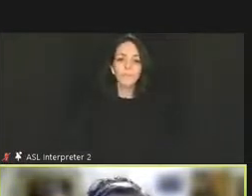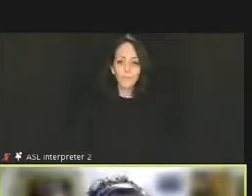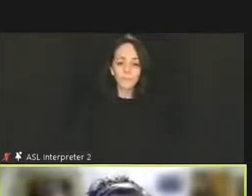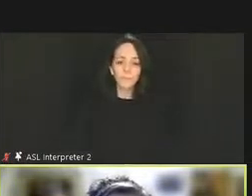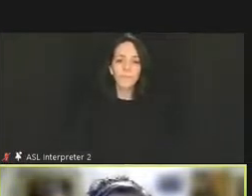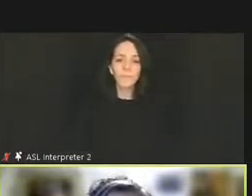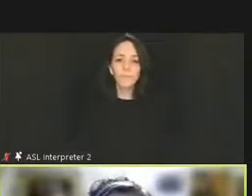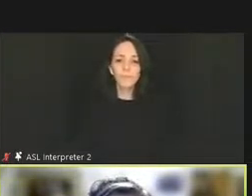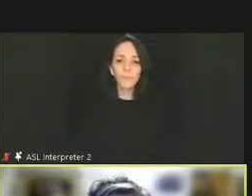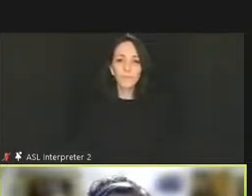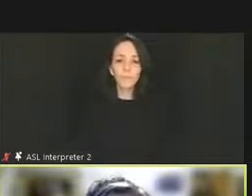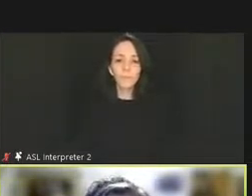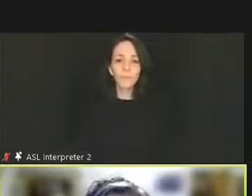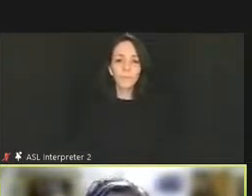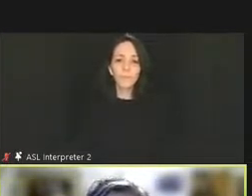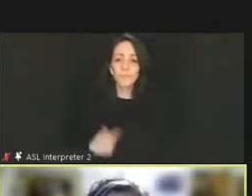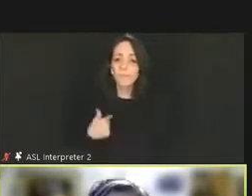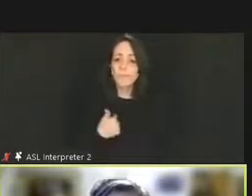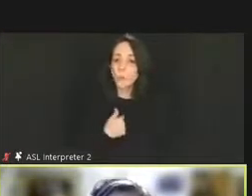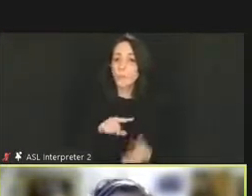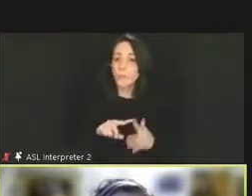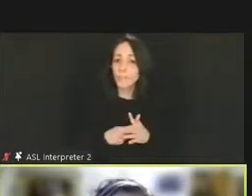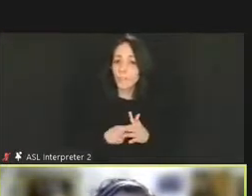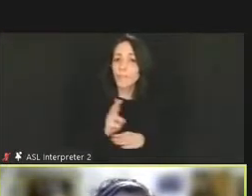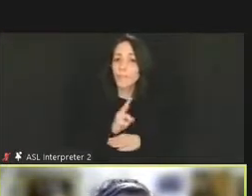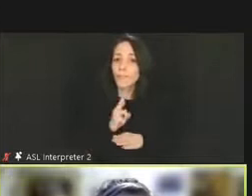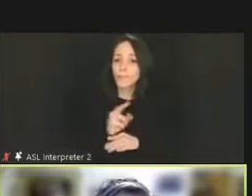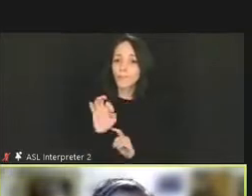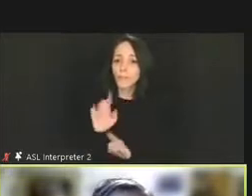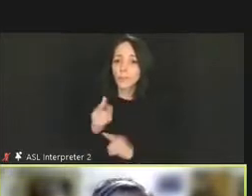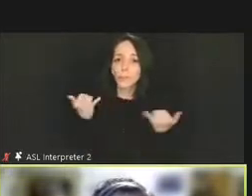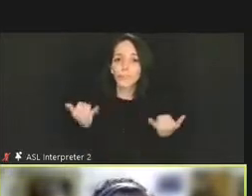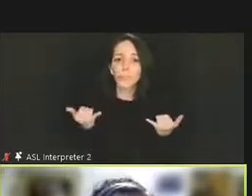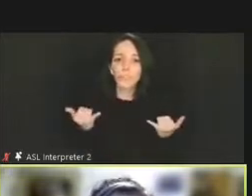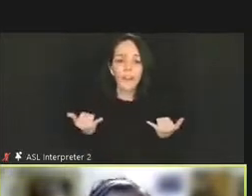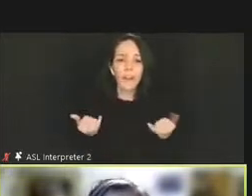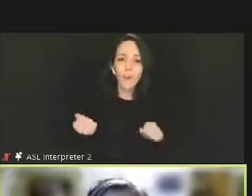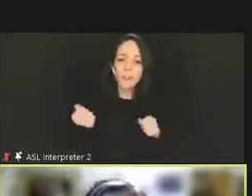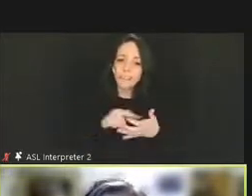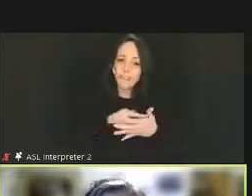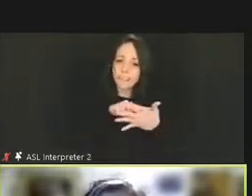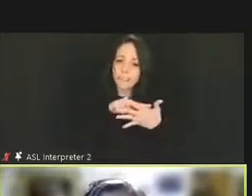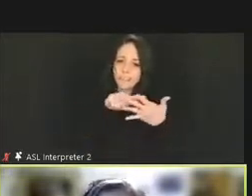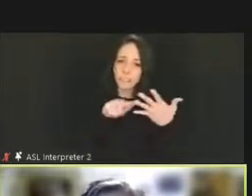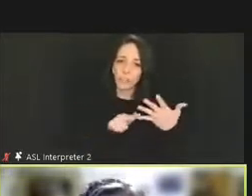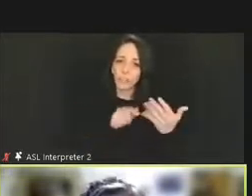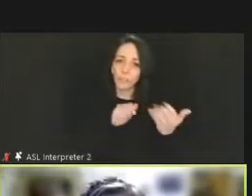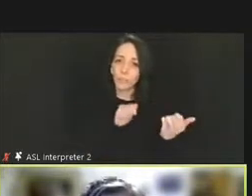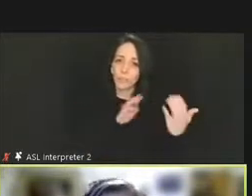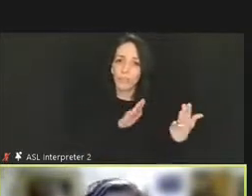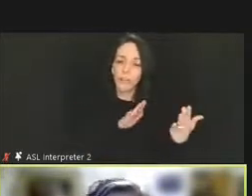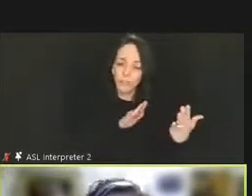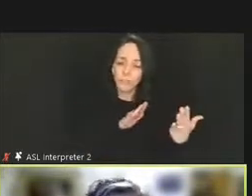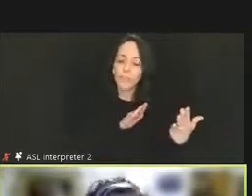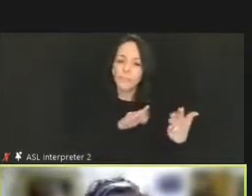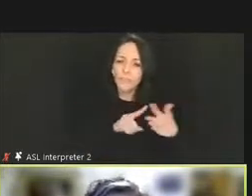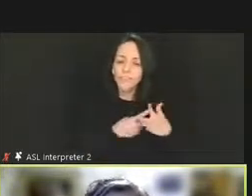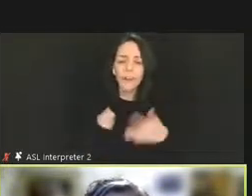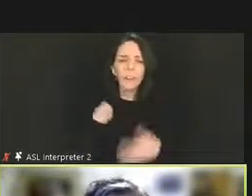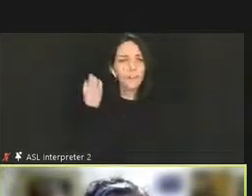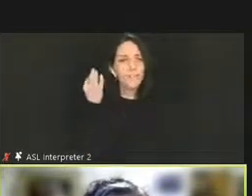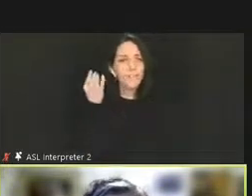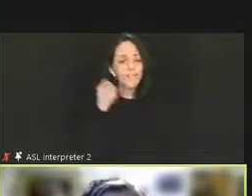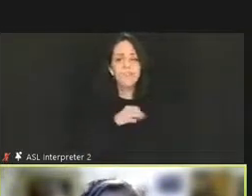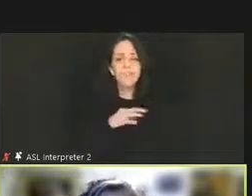started using the budget equity tool, each of these strategies comes with questions that staff